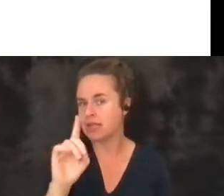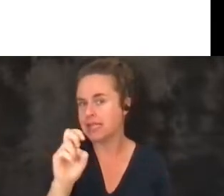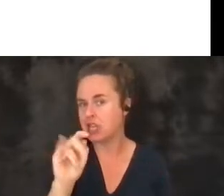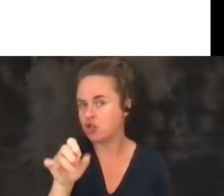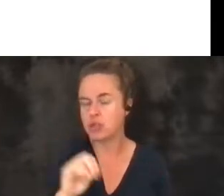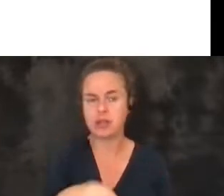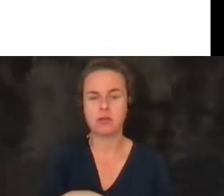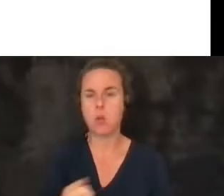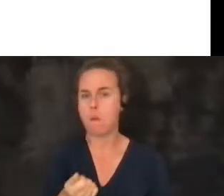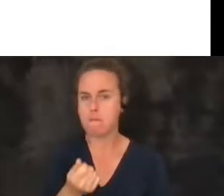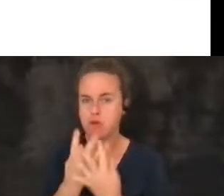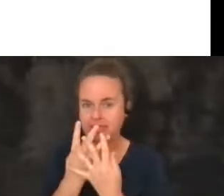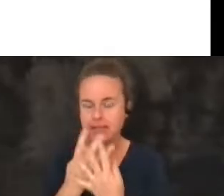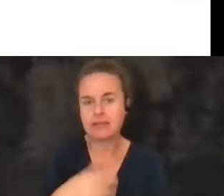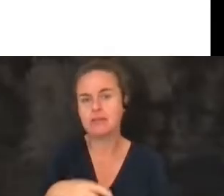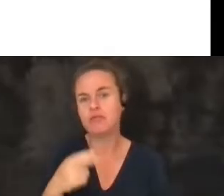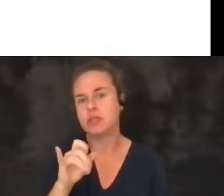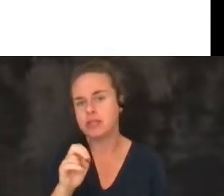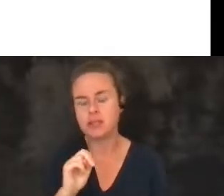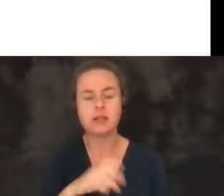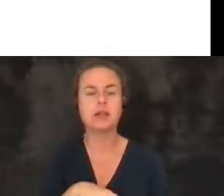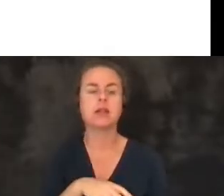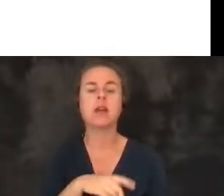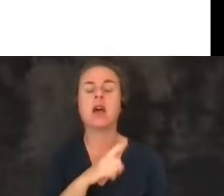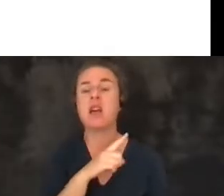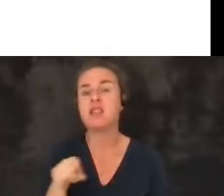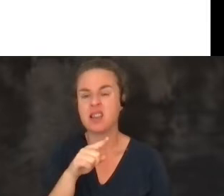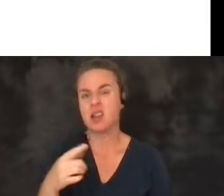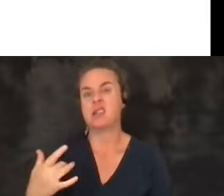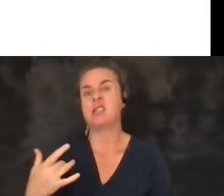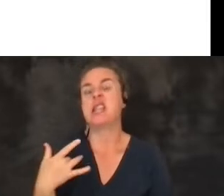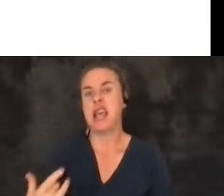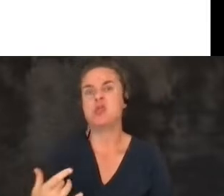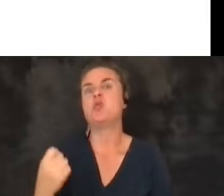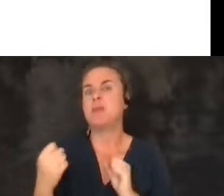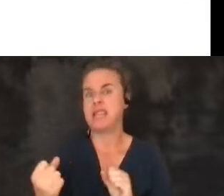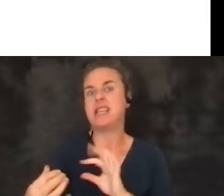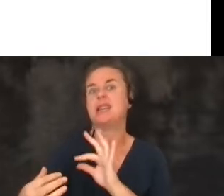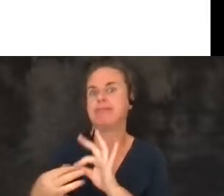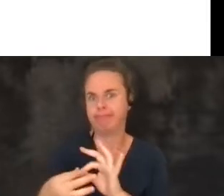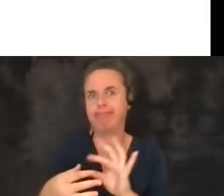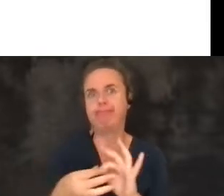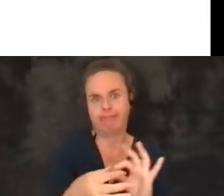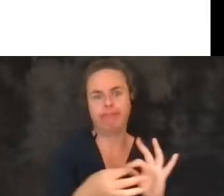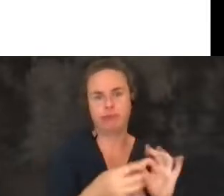prisons tend to get interrelated as